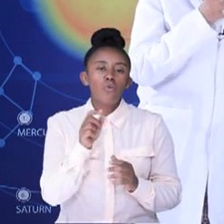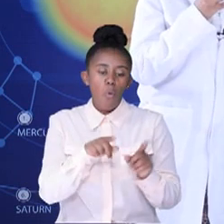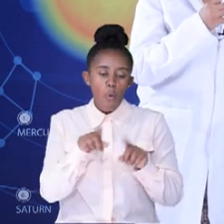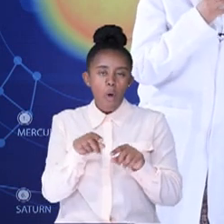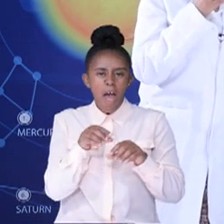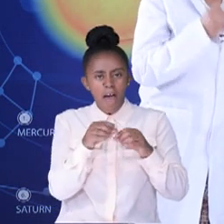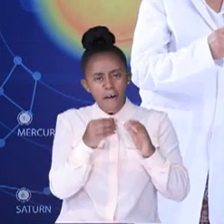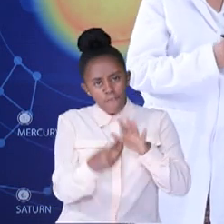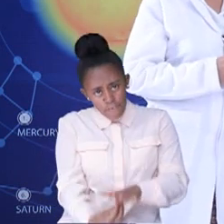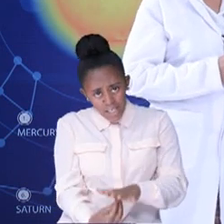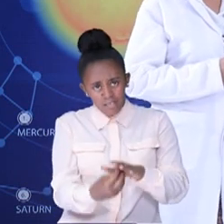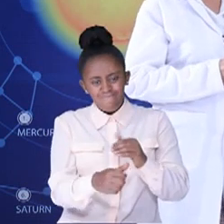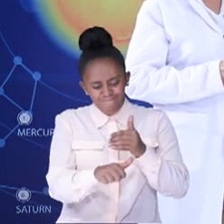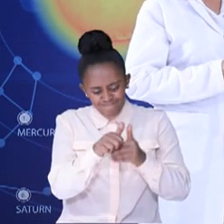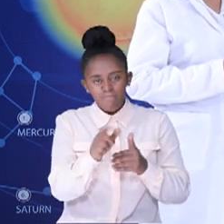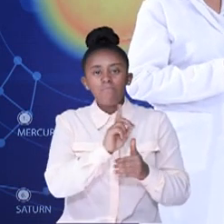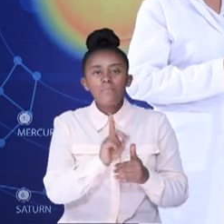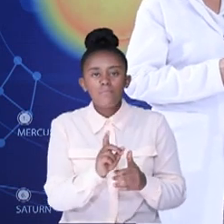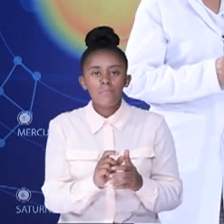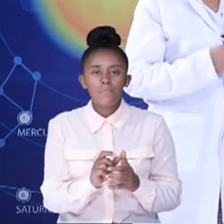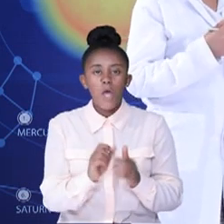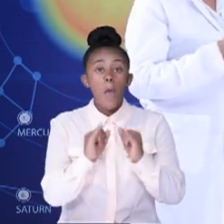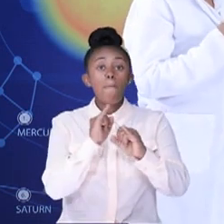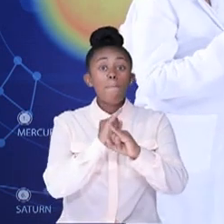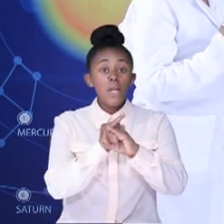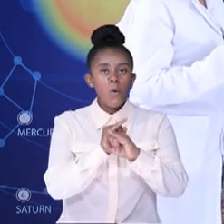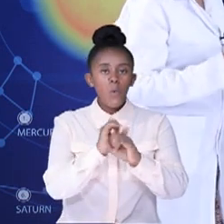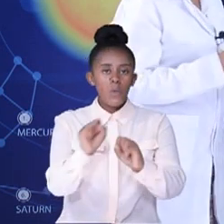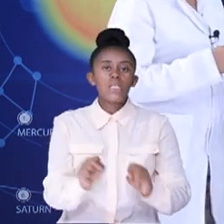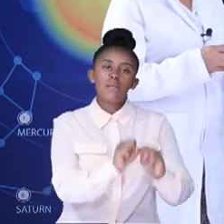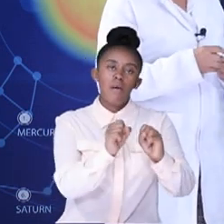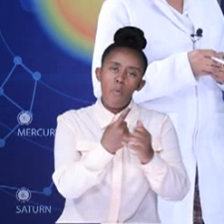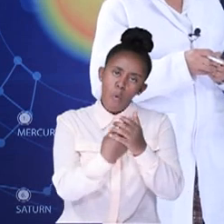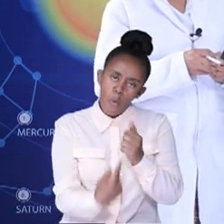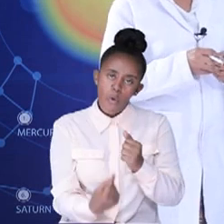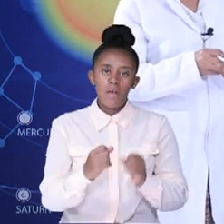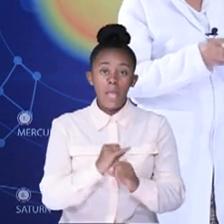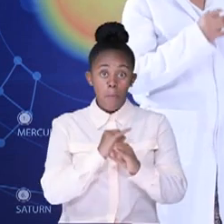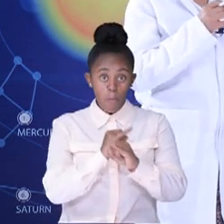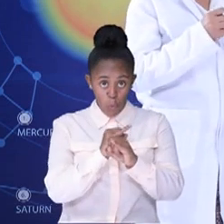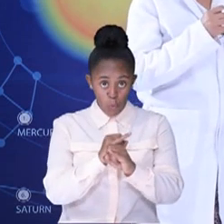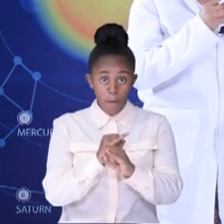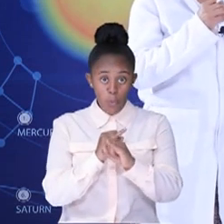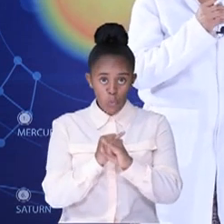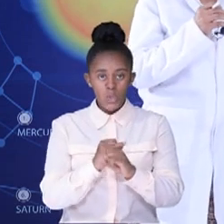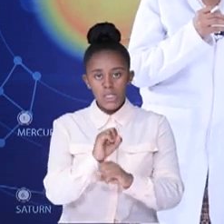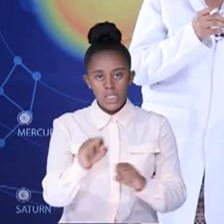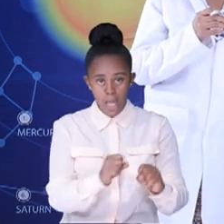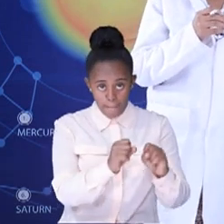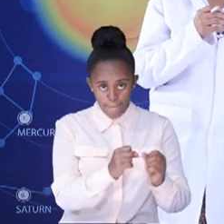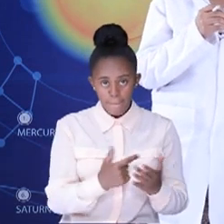affects only the immune system of our body. When HIV affects the immune system, it